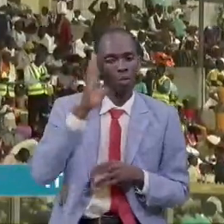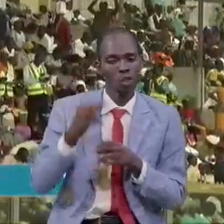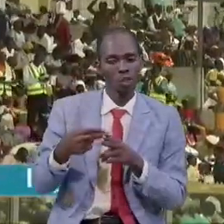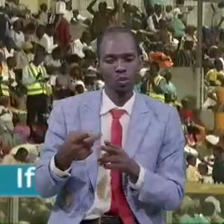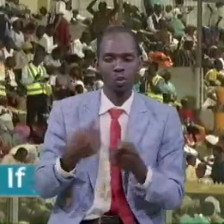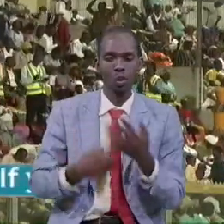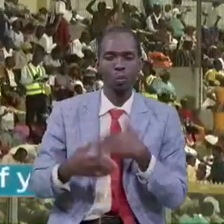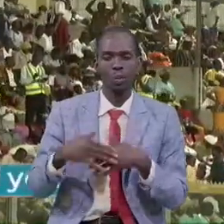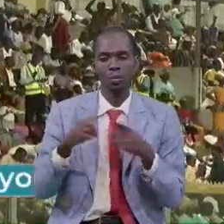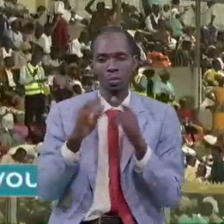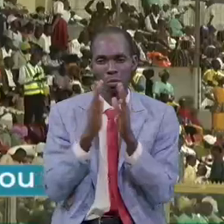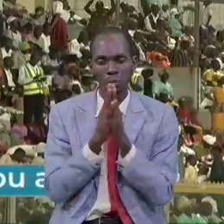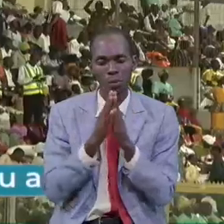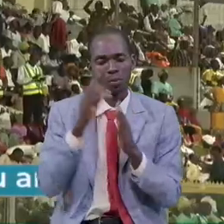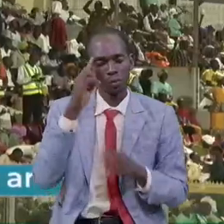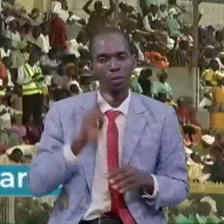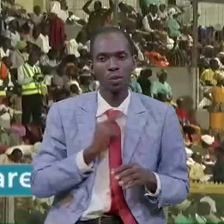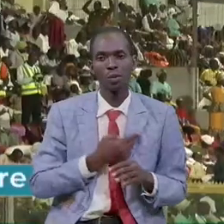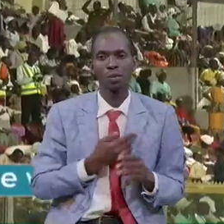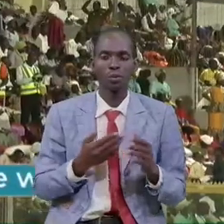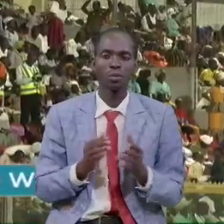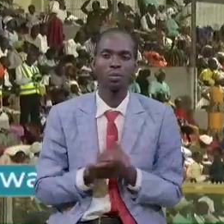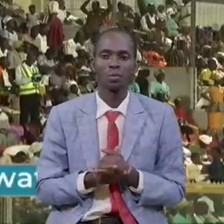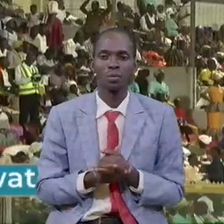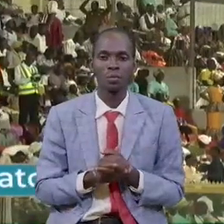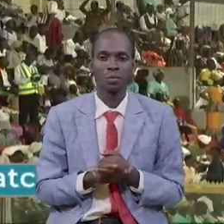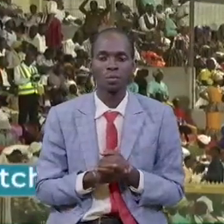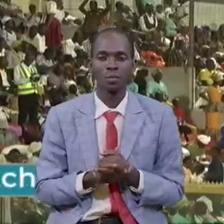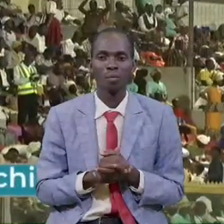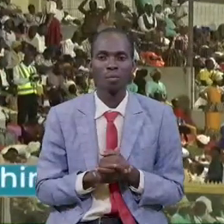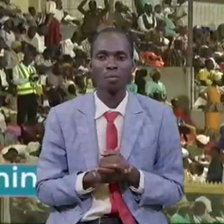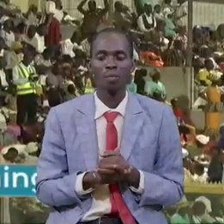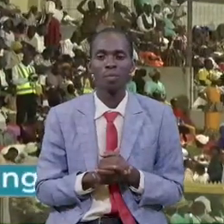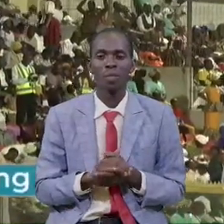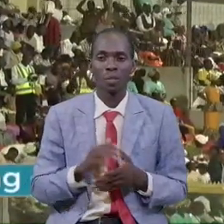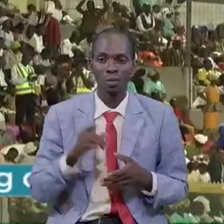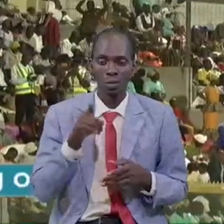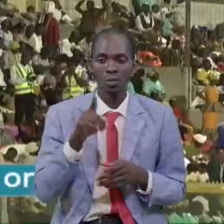seal up all the healings. Be in expectation.